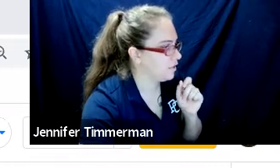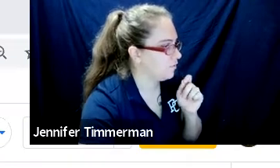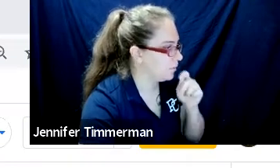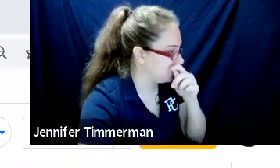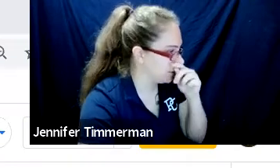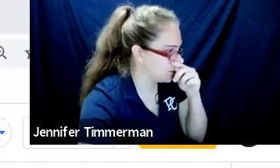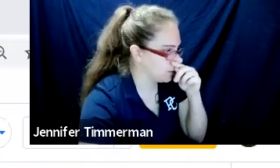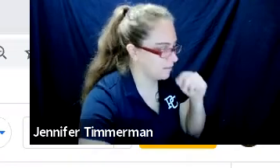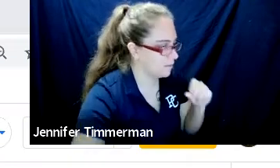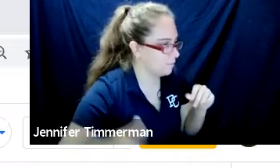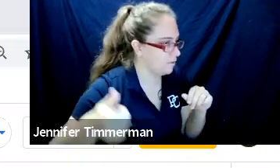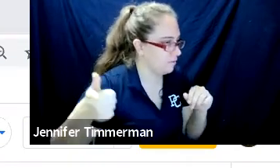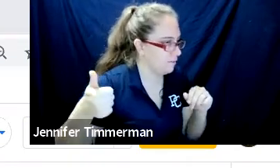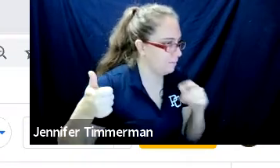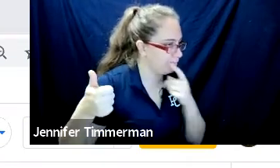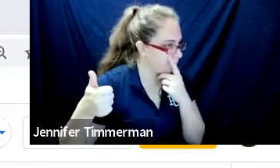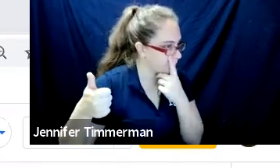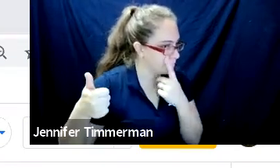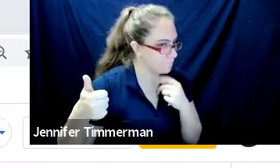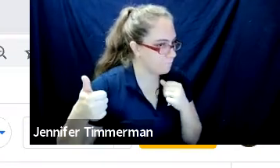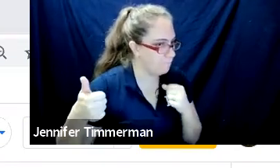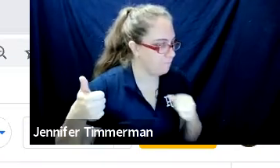that should give you a little button to click on to unmute.